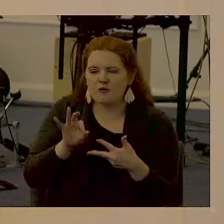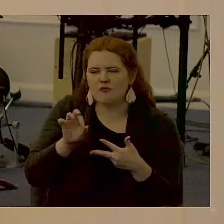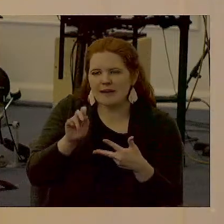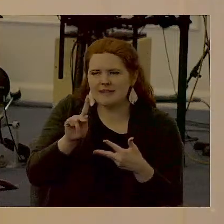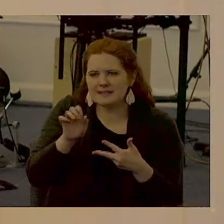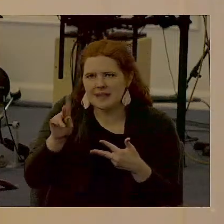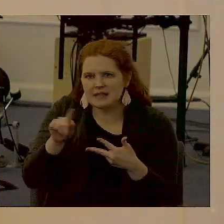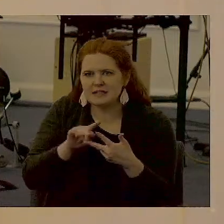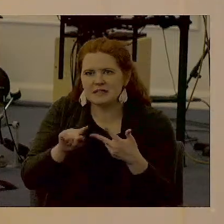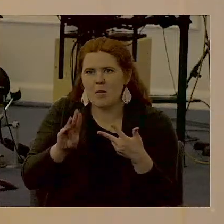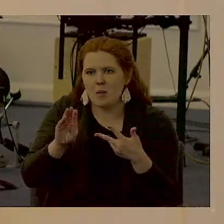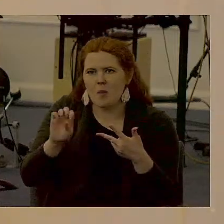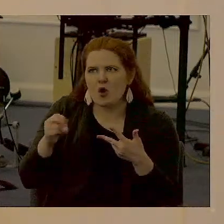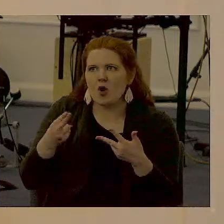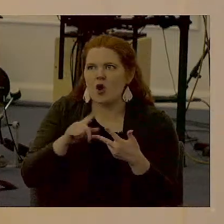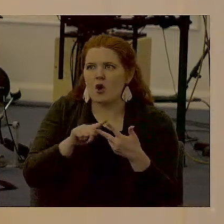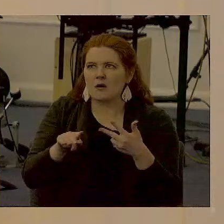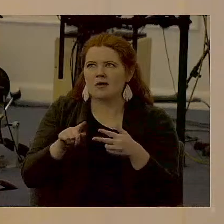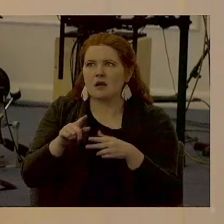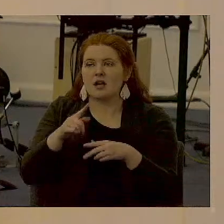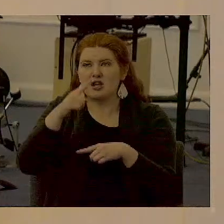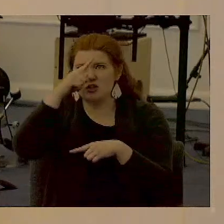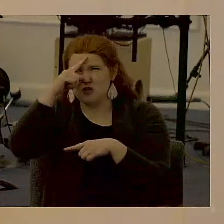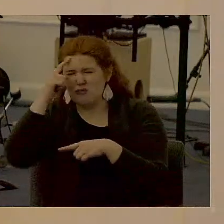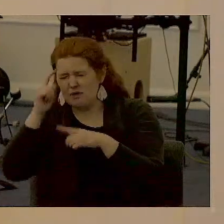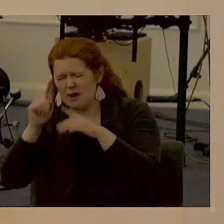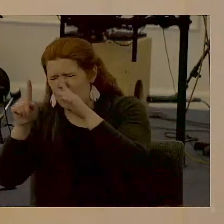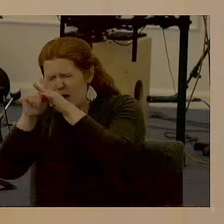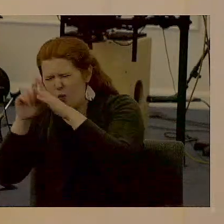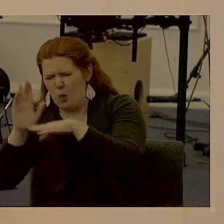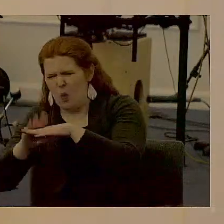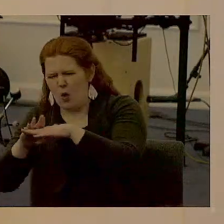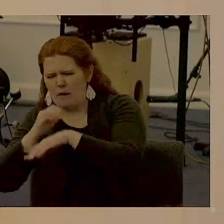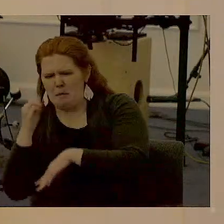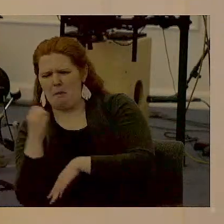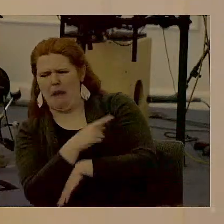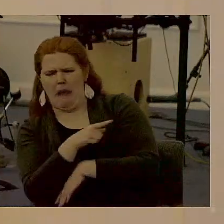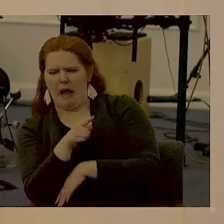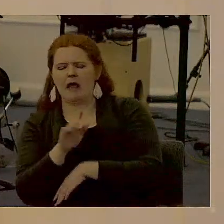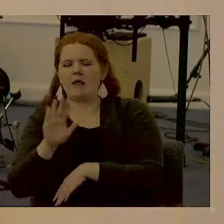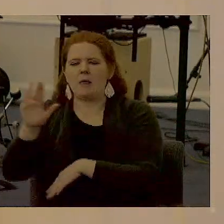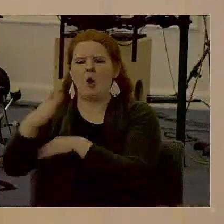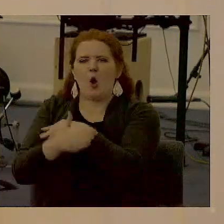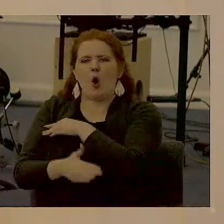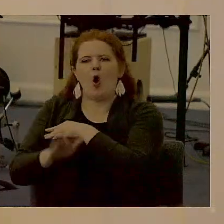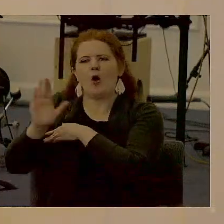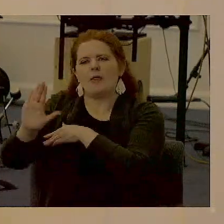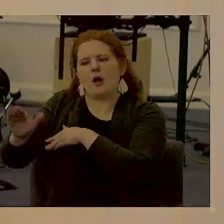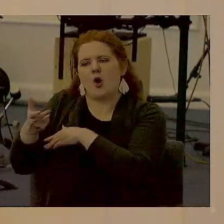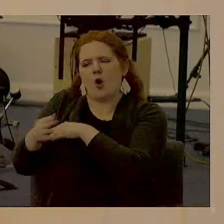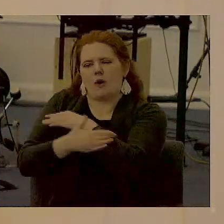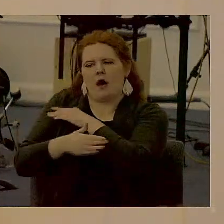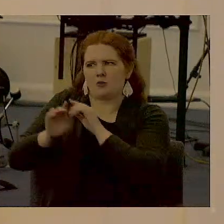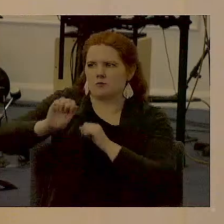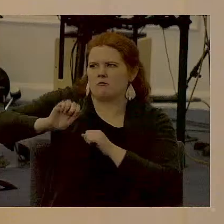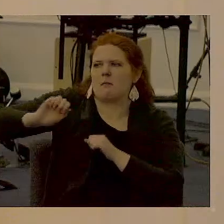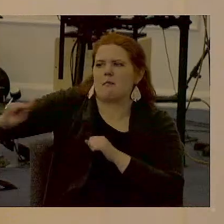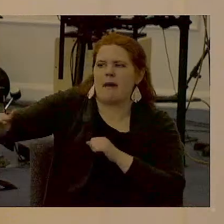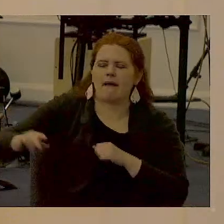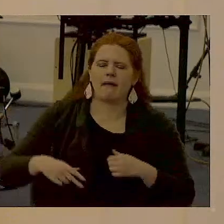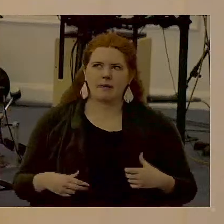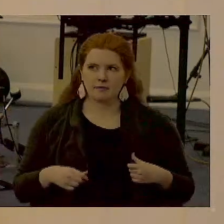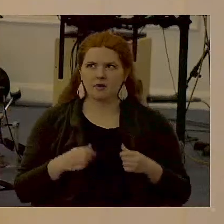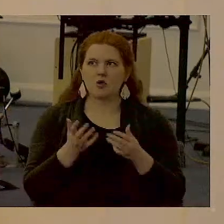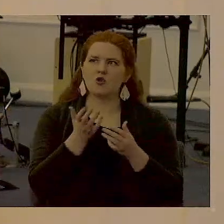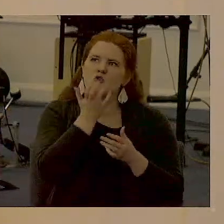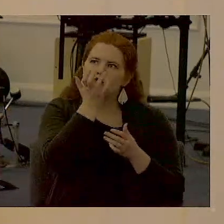And being warned in a dream not to return to Herod, they departed to their own country by another way. Well, the